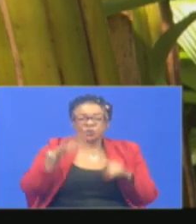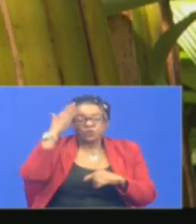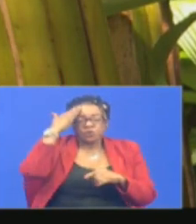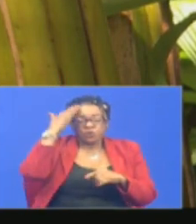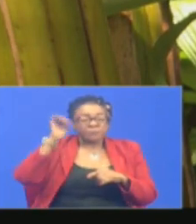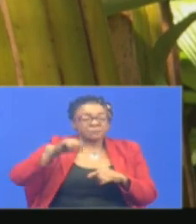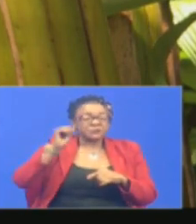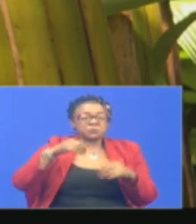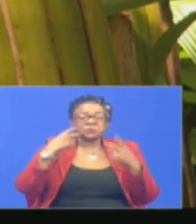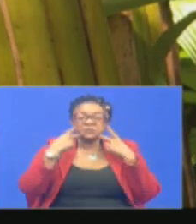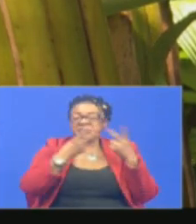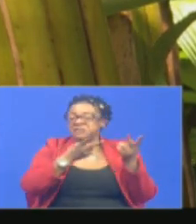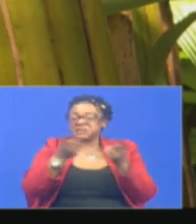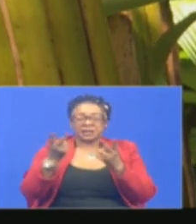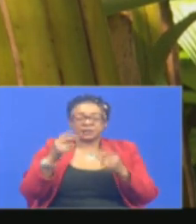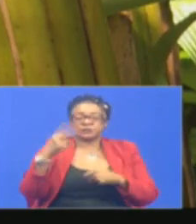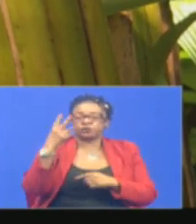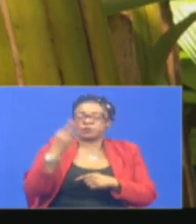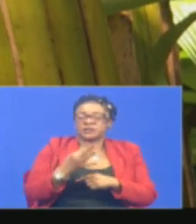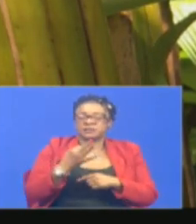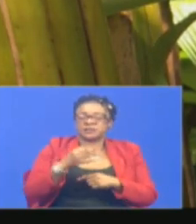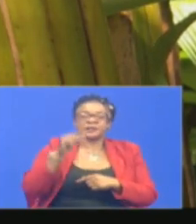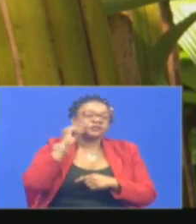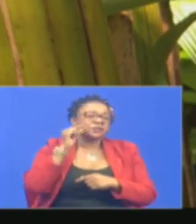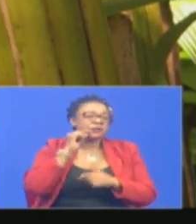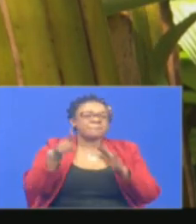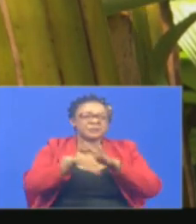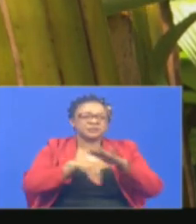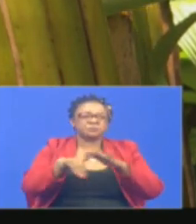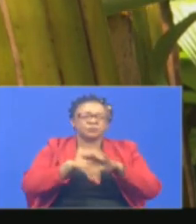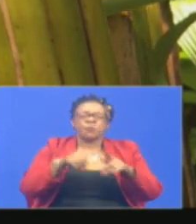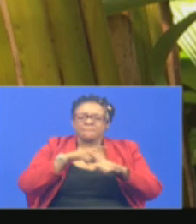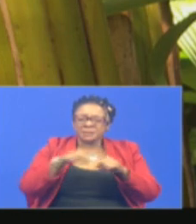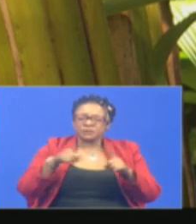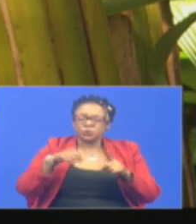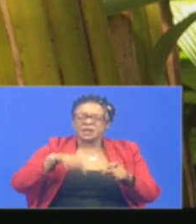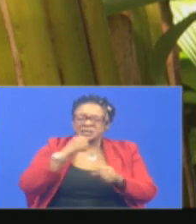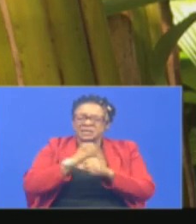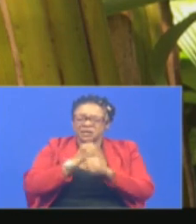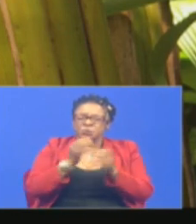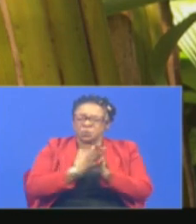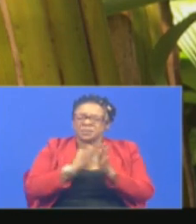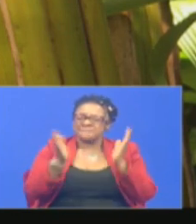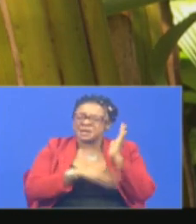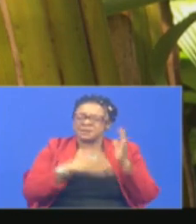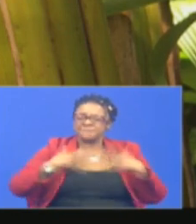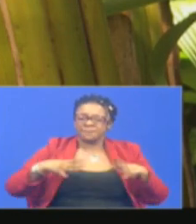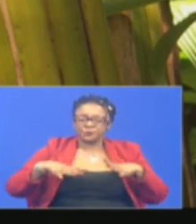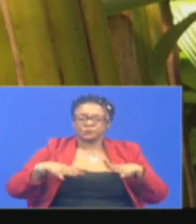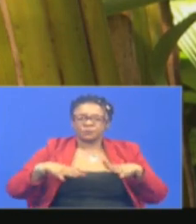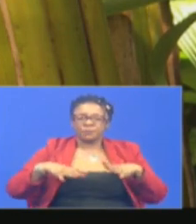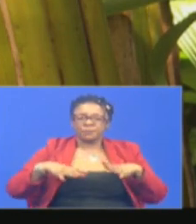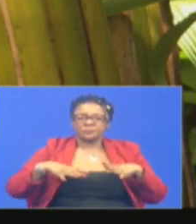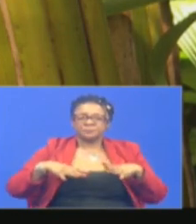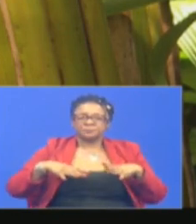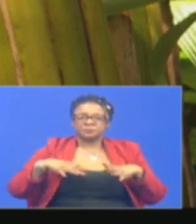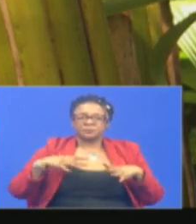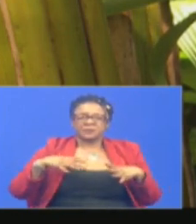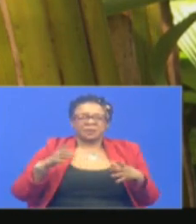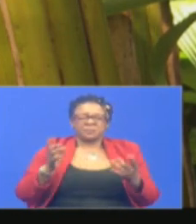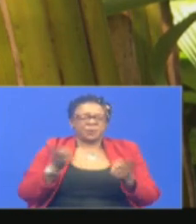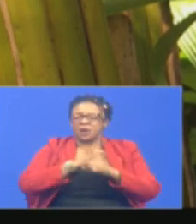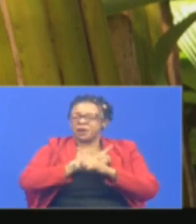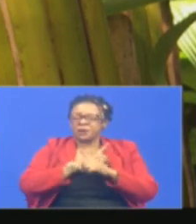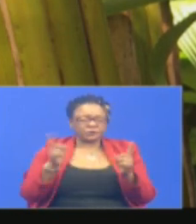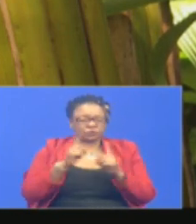only as the two-thirds gender principle, but we're dealing with a rogue house. One that will not be fettered within the confines